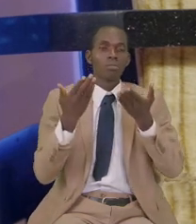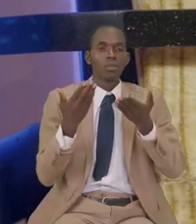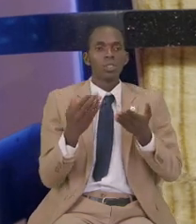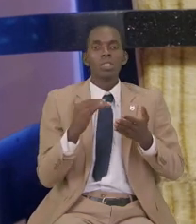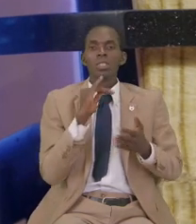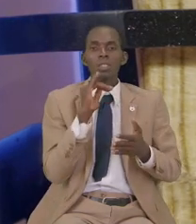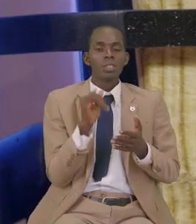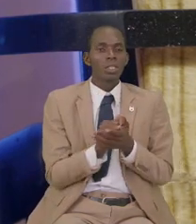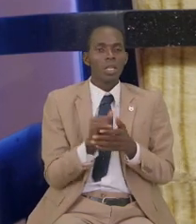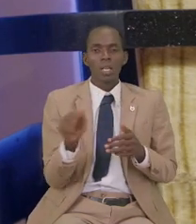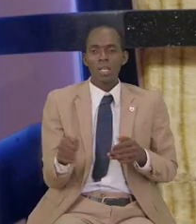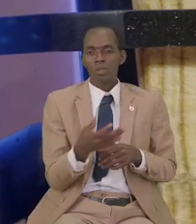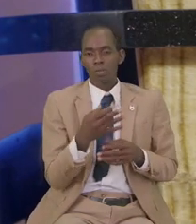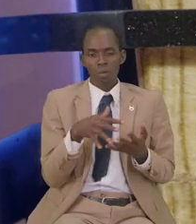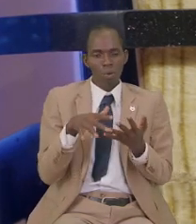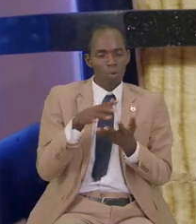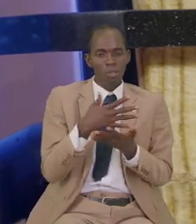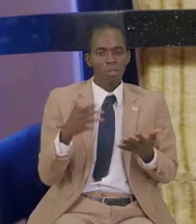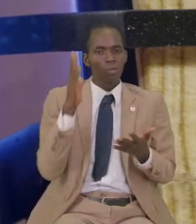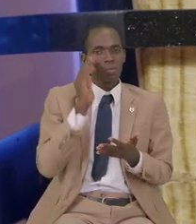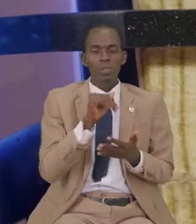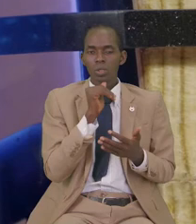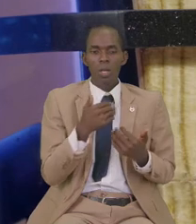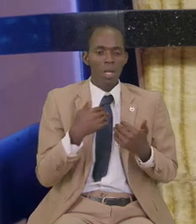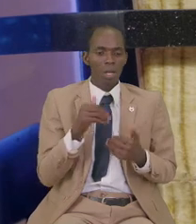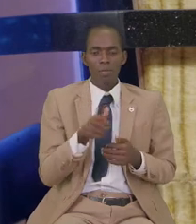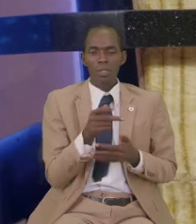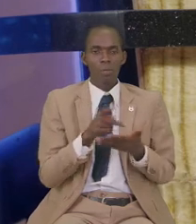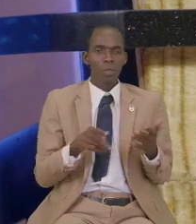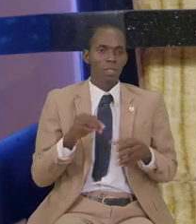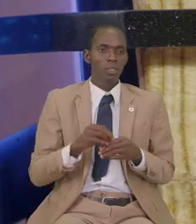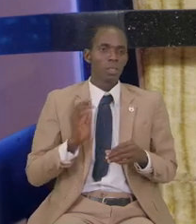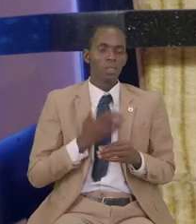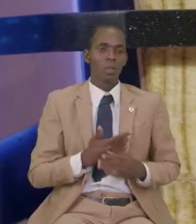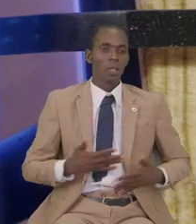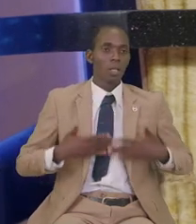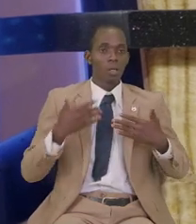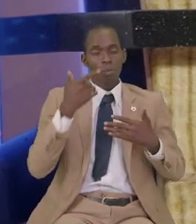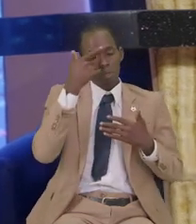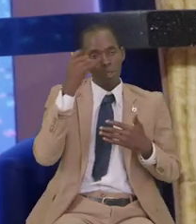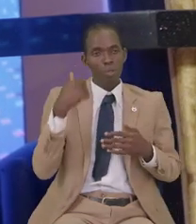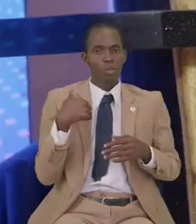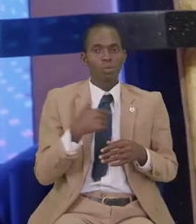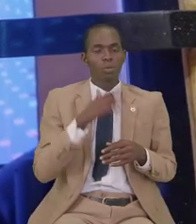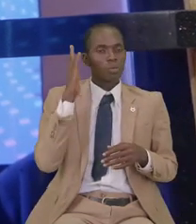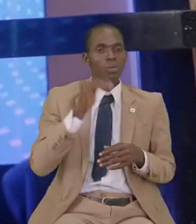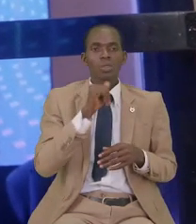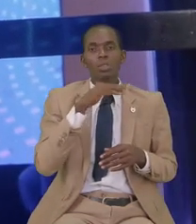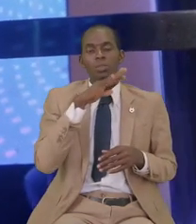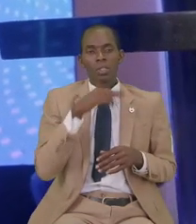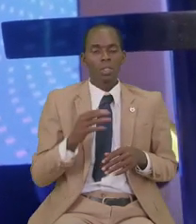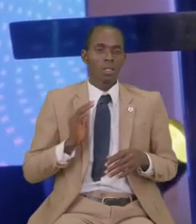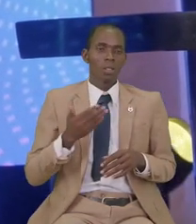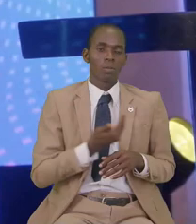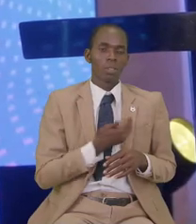that any of these things will not have any part in our lives, because we're not going to defile ourselves. Look at number